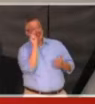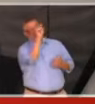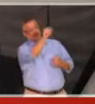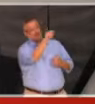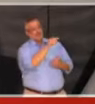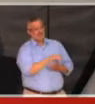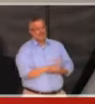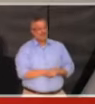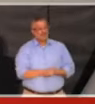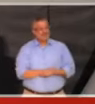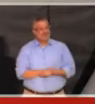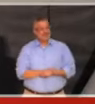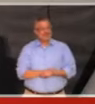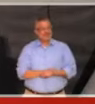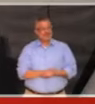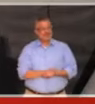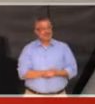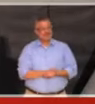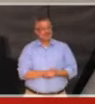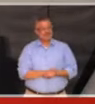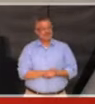well.